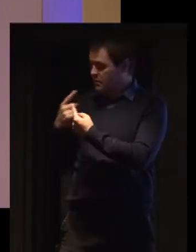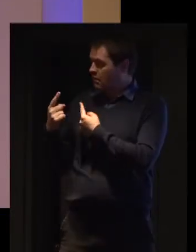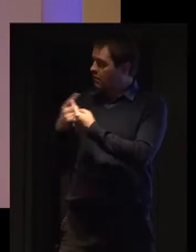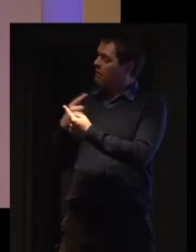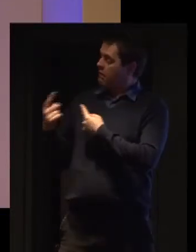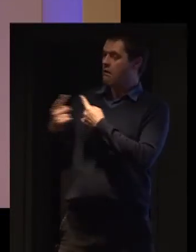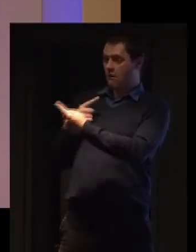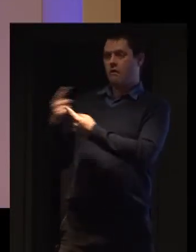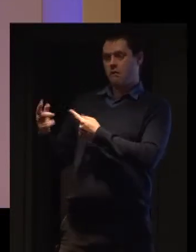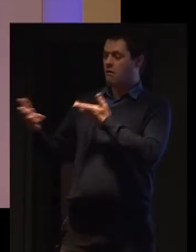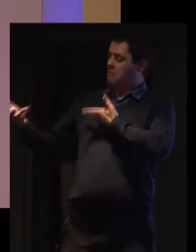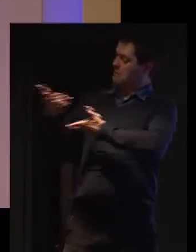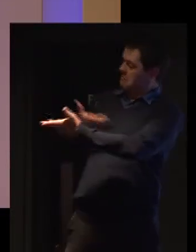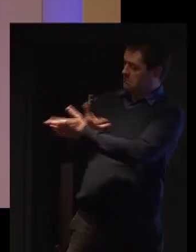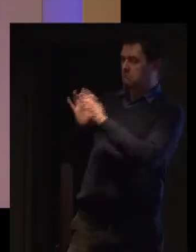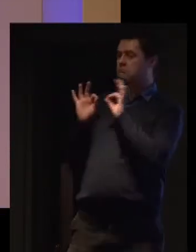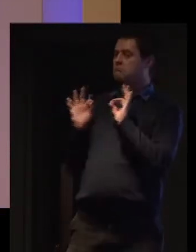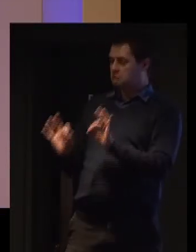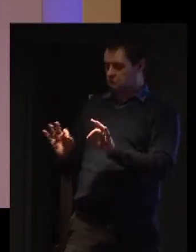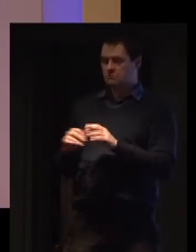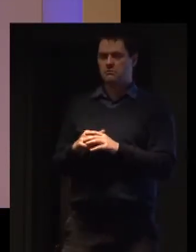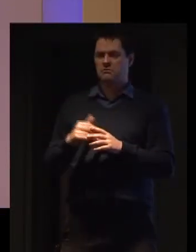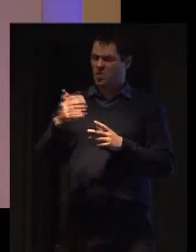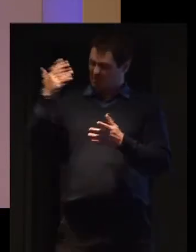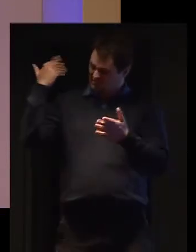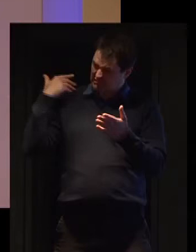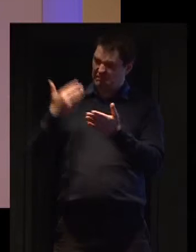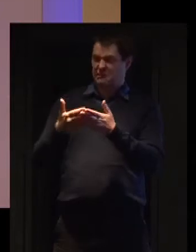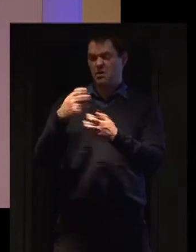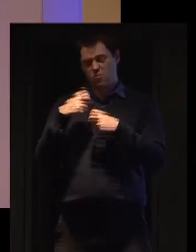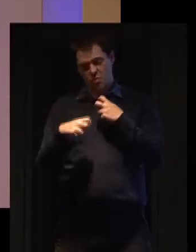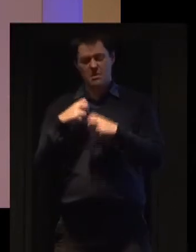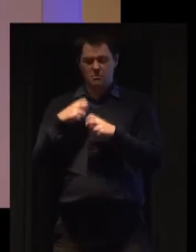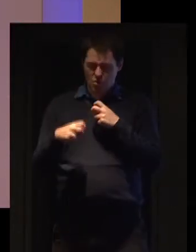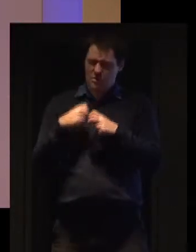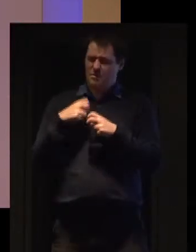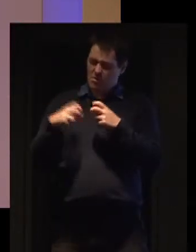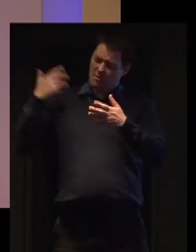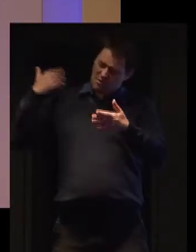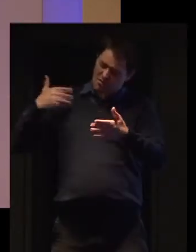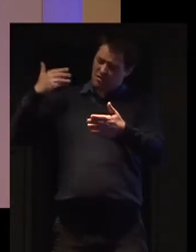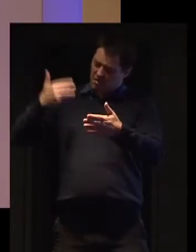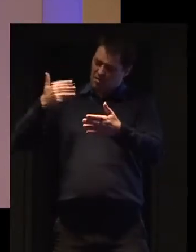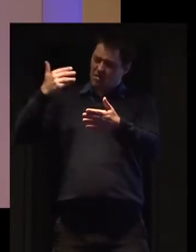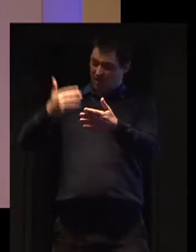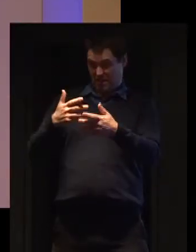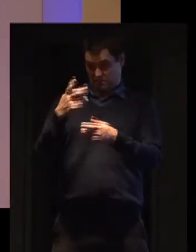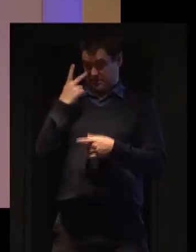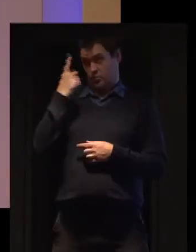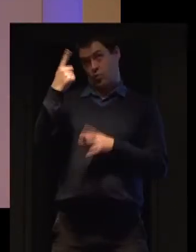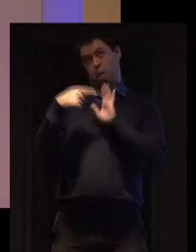both sides have benefited. Historical issues are resolved. I've seen certain circumstances where there's been a problem for 5 years,